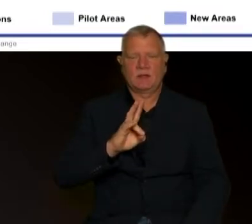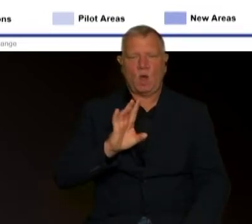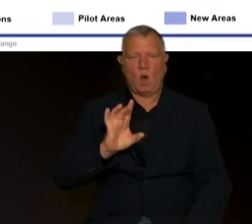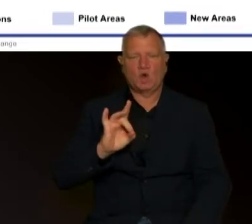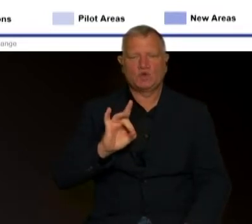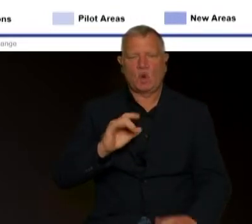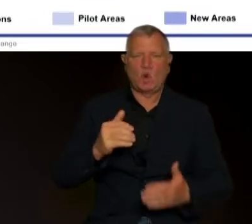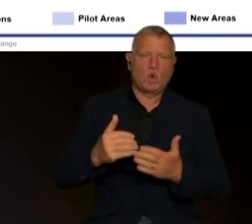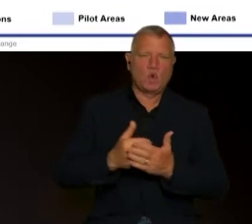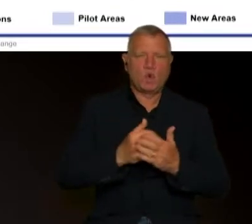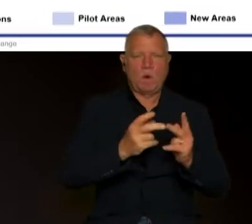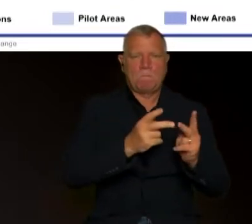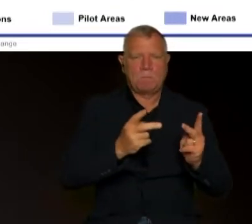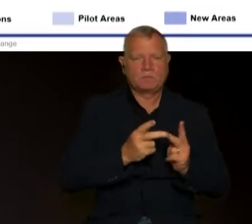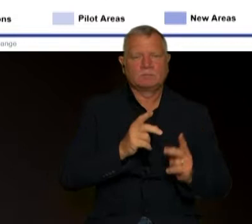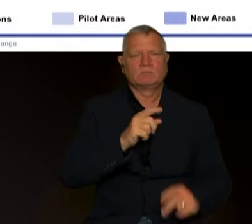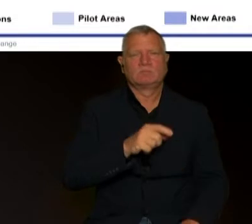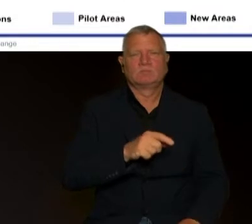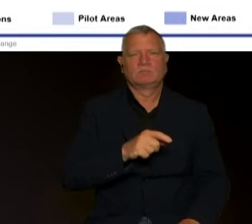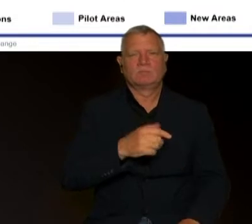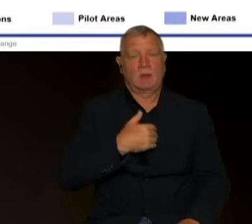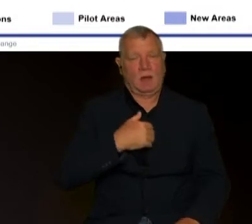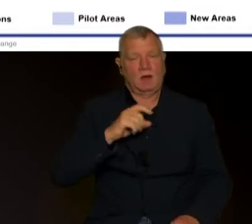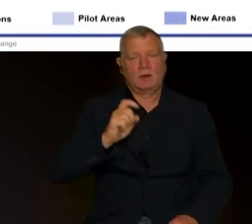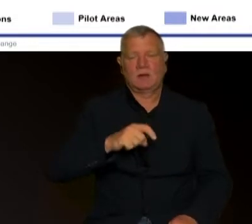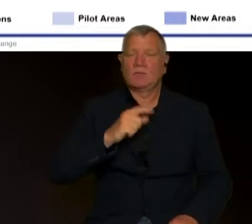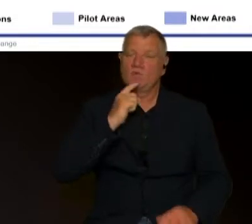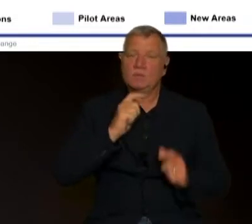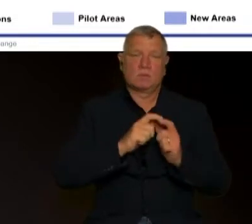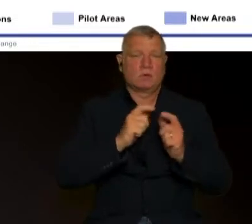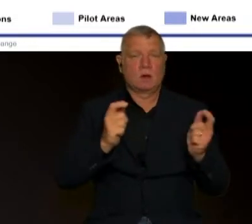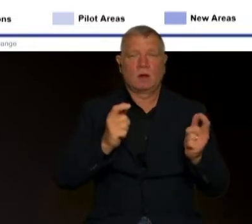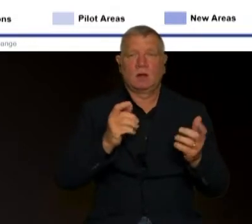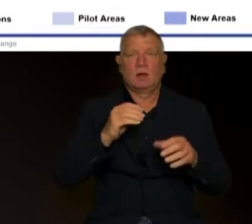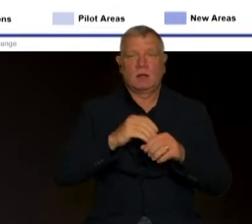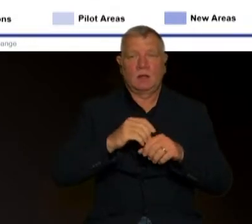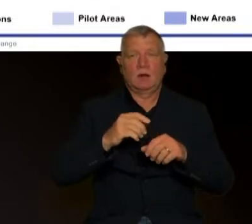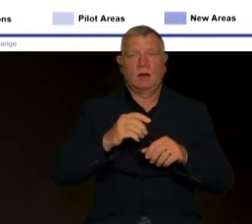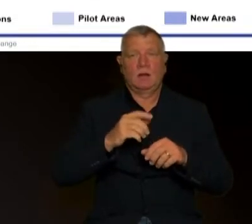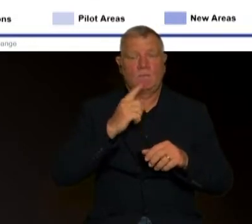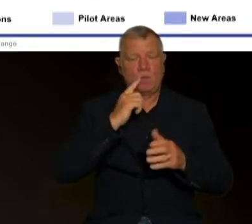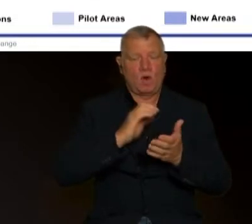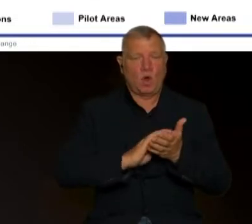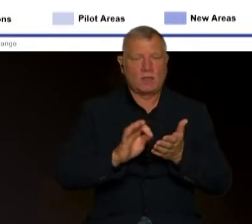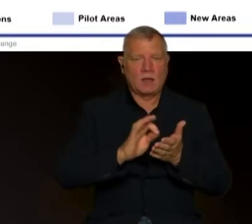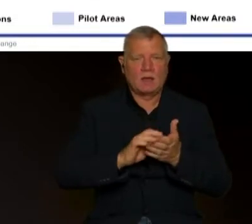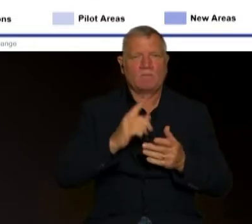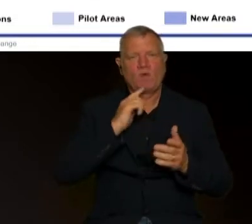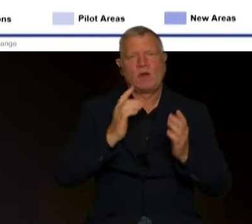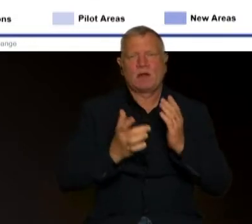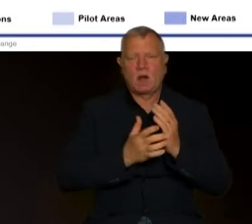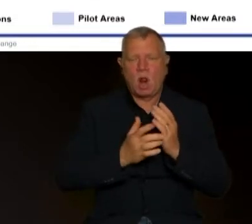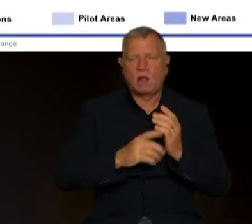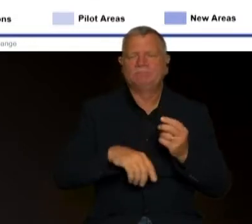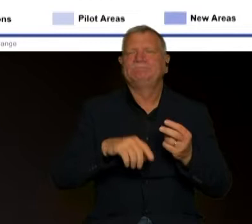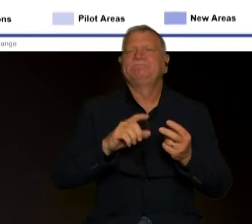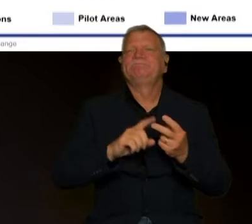about 78 new positions were approved. There was a need here for accounting